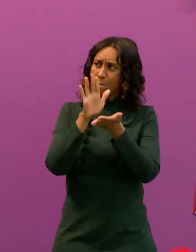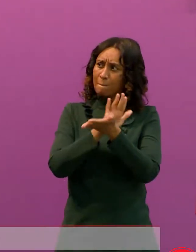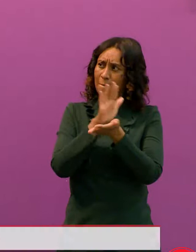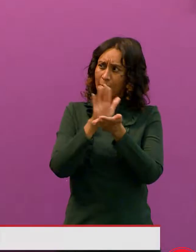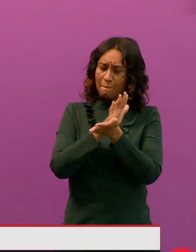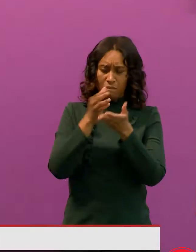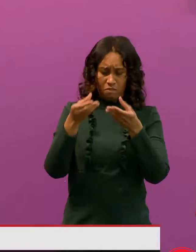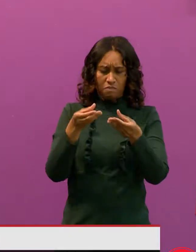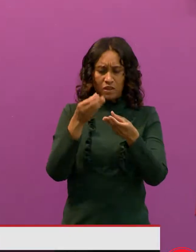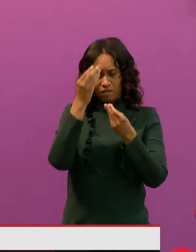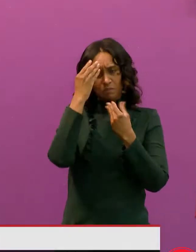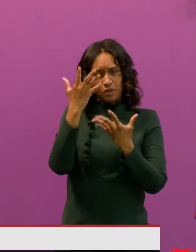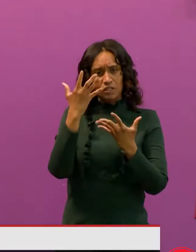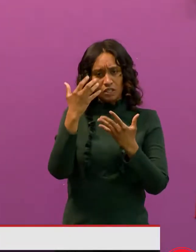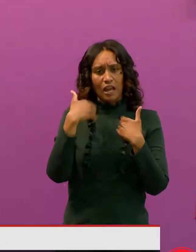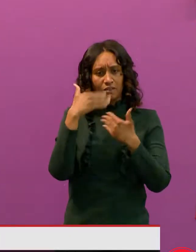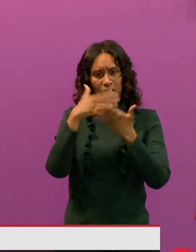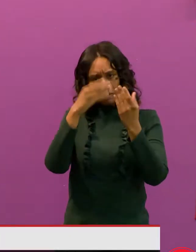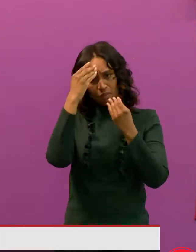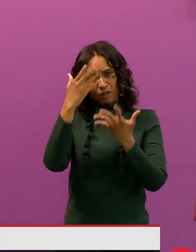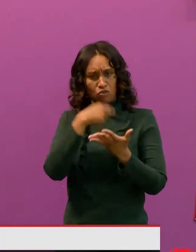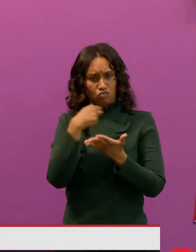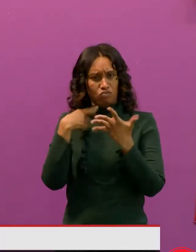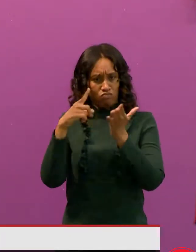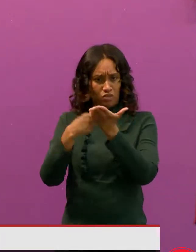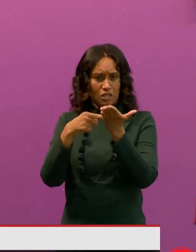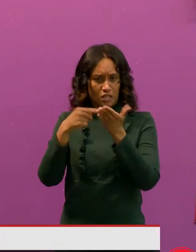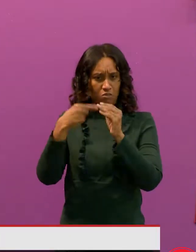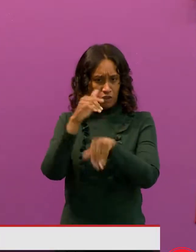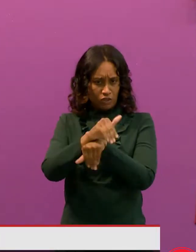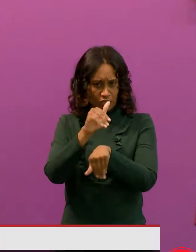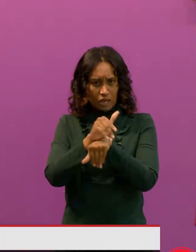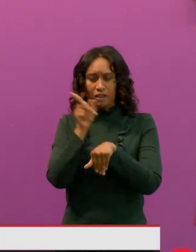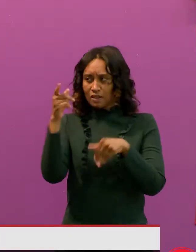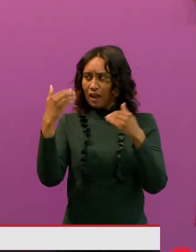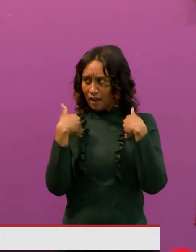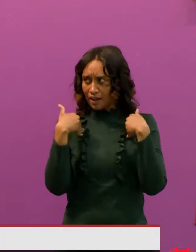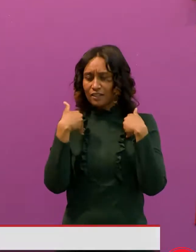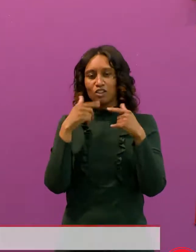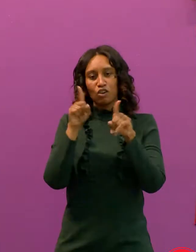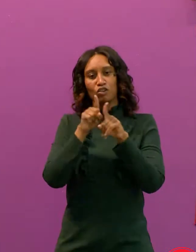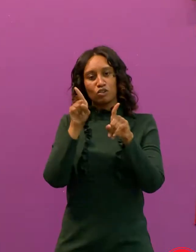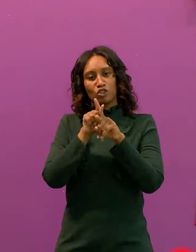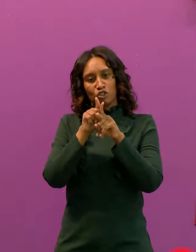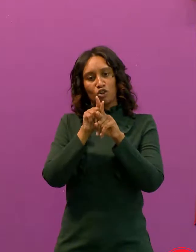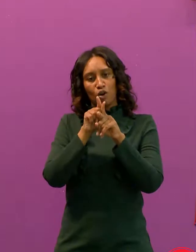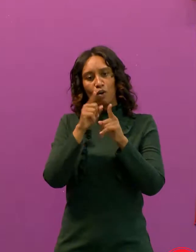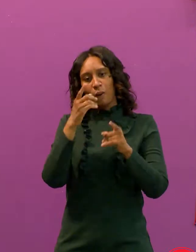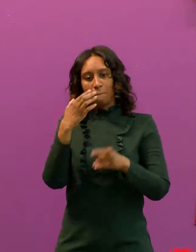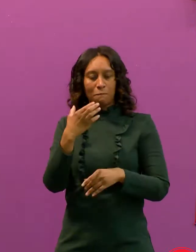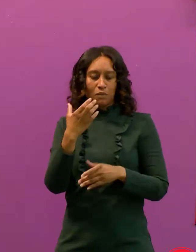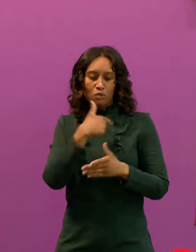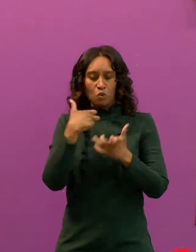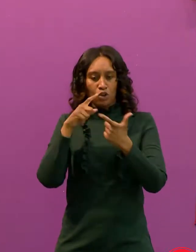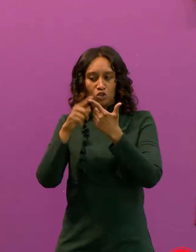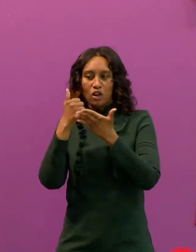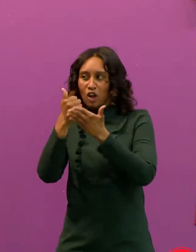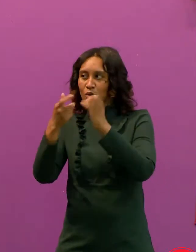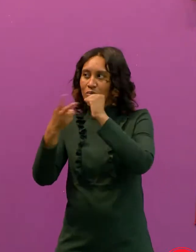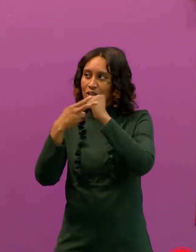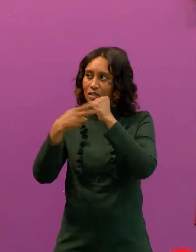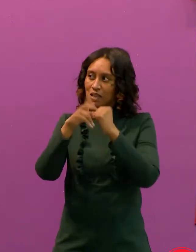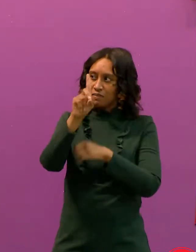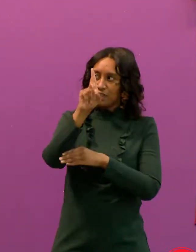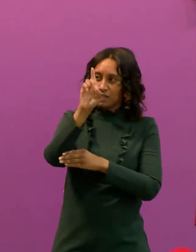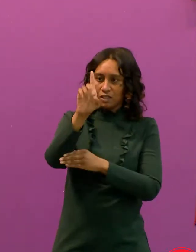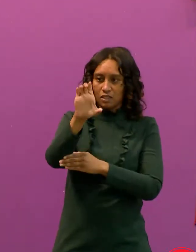of information that's got some of the information that we talked about tonight. It also has a pledge in here about saving DC Tag. Does